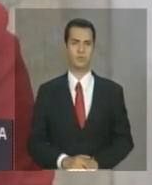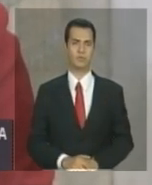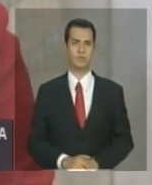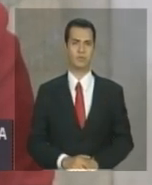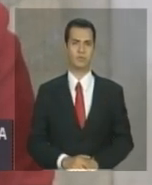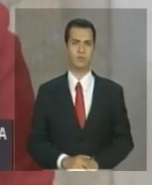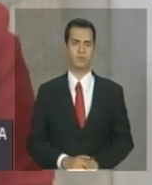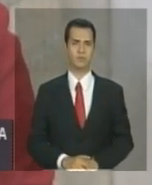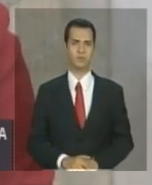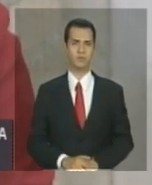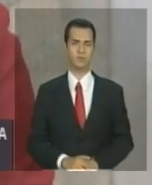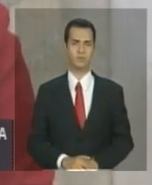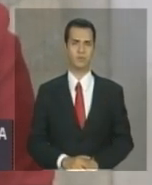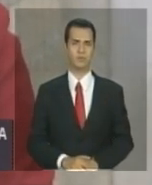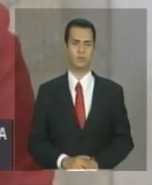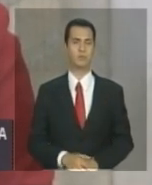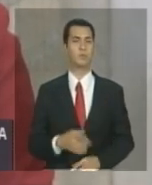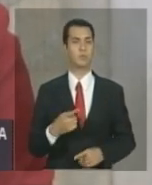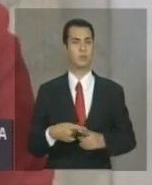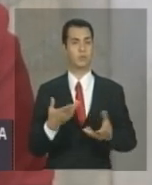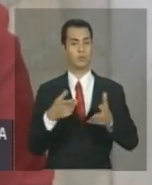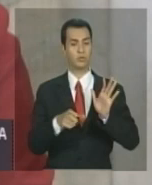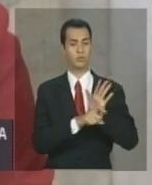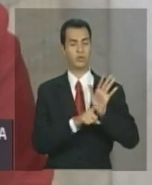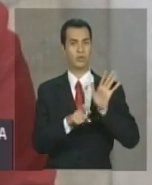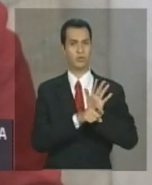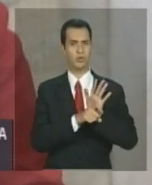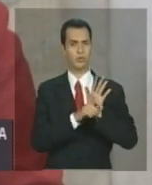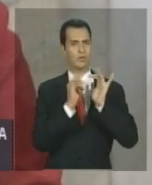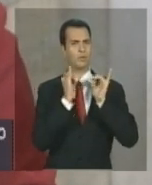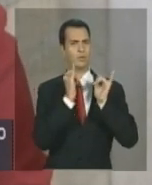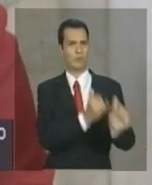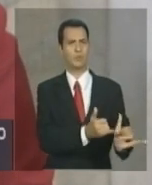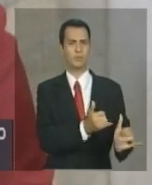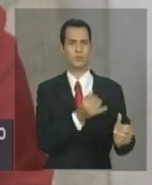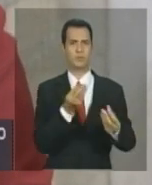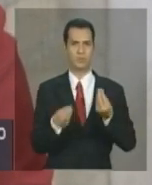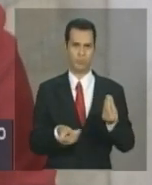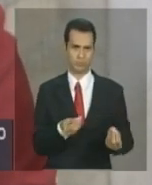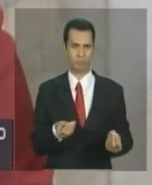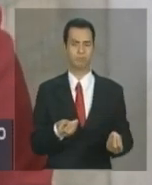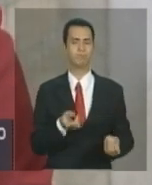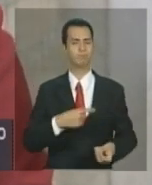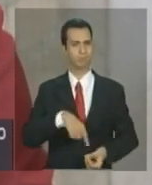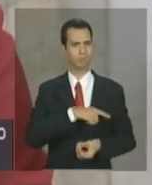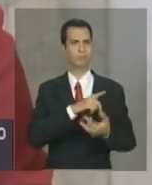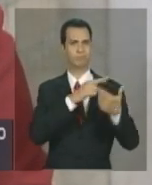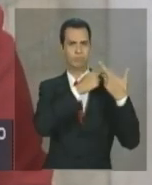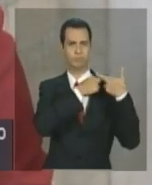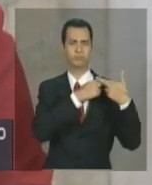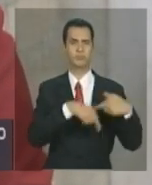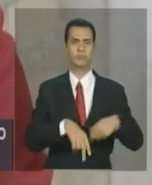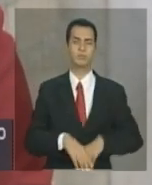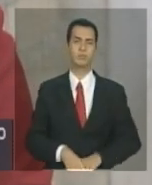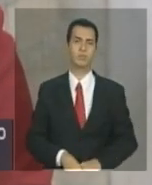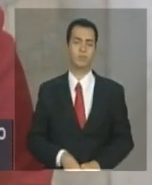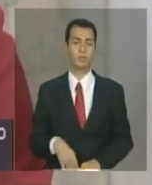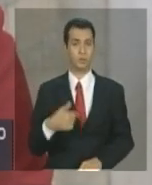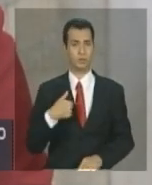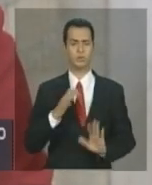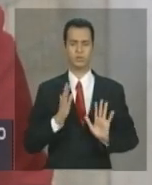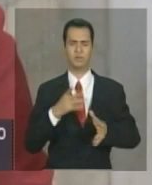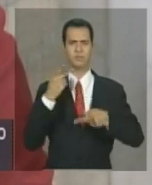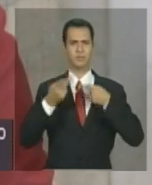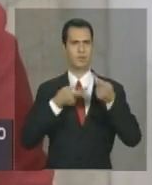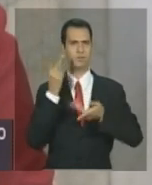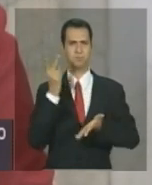tackle a droga. Drug trafficking. Como eu disse sistematicamente, as I have consistently